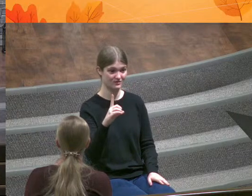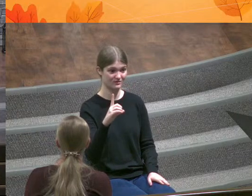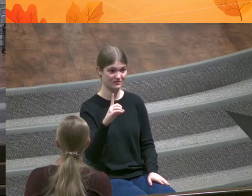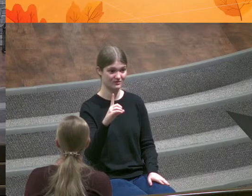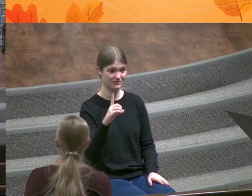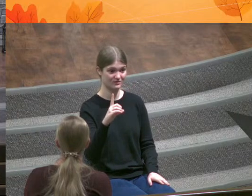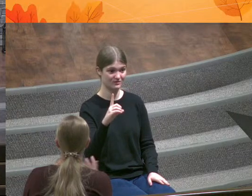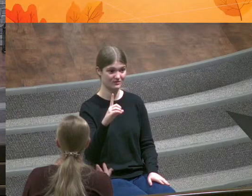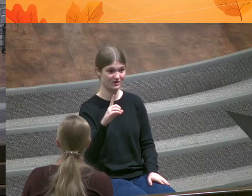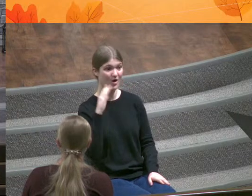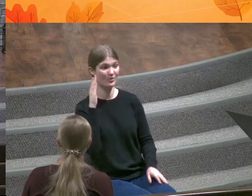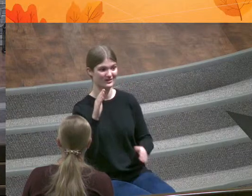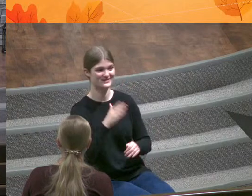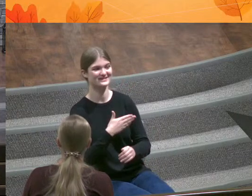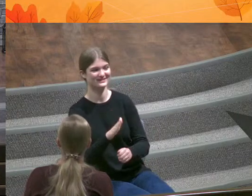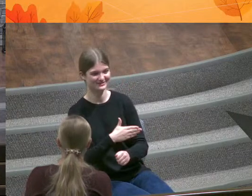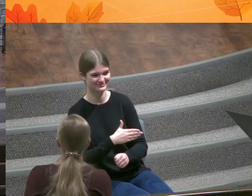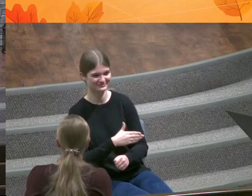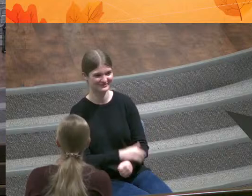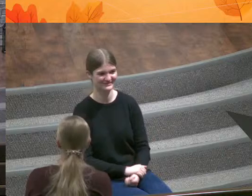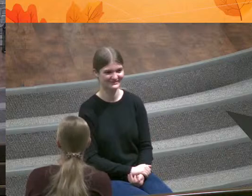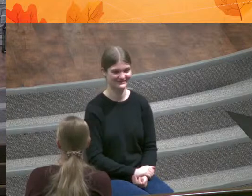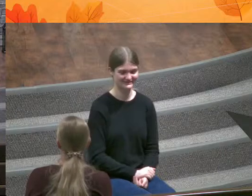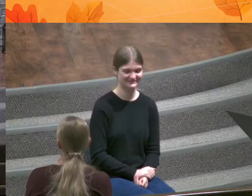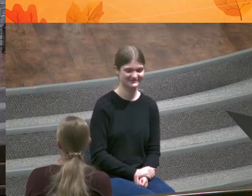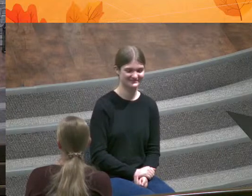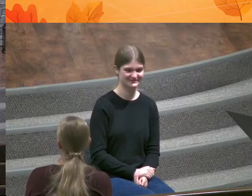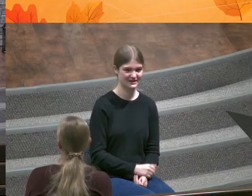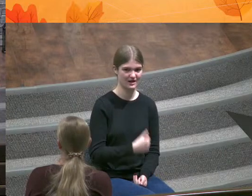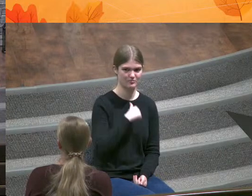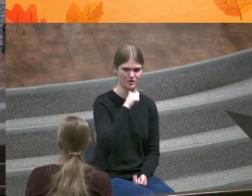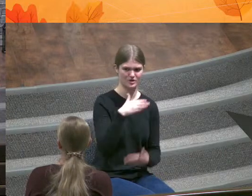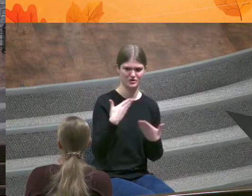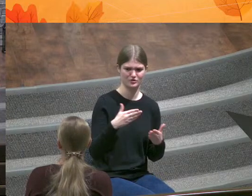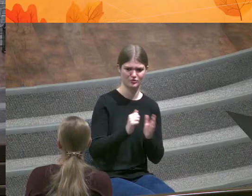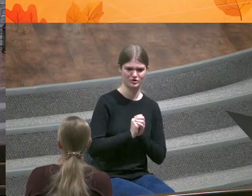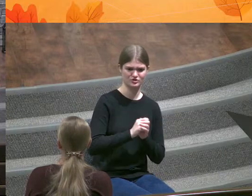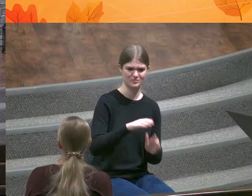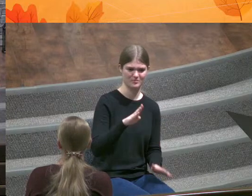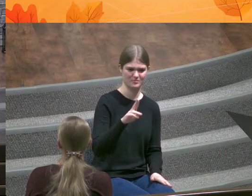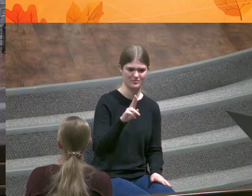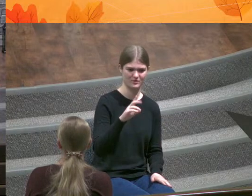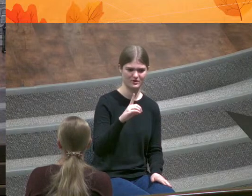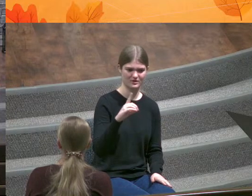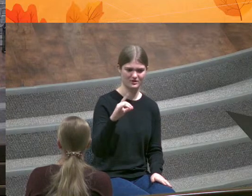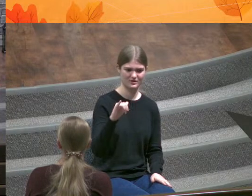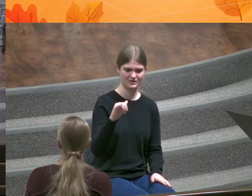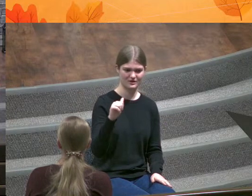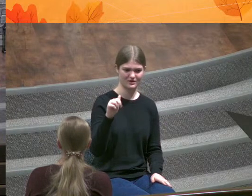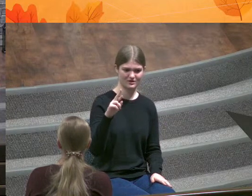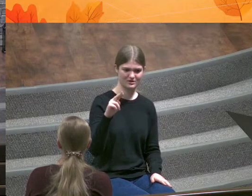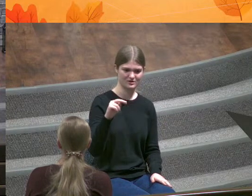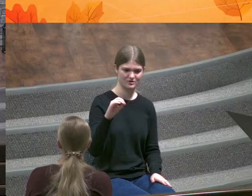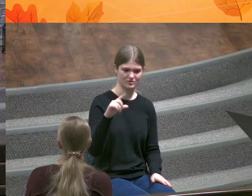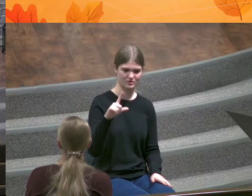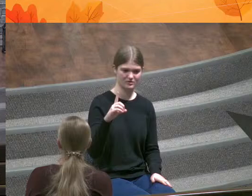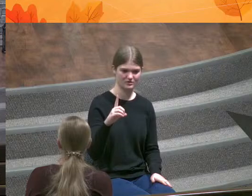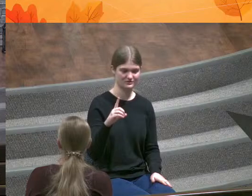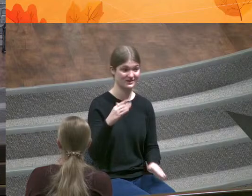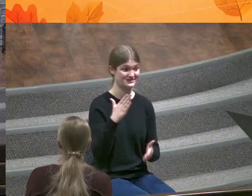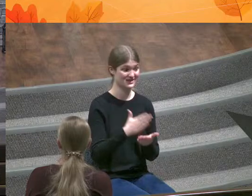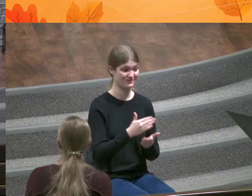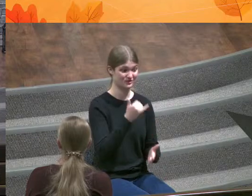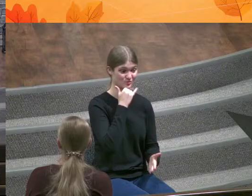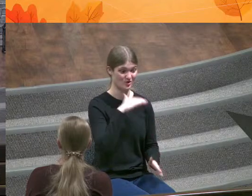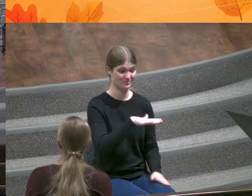Will lead us in our singing." Now, what? I'm not here to worship Buddy Arnold. That's a literal pause in the